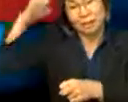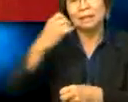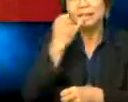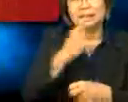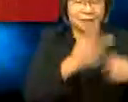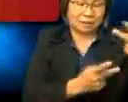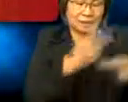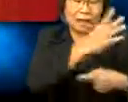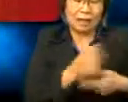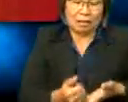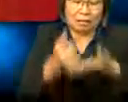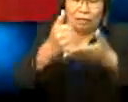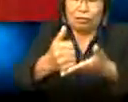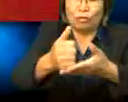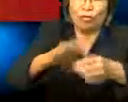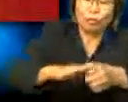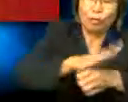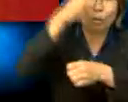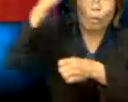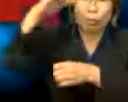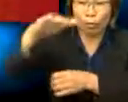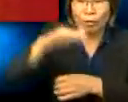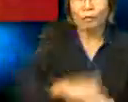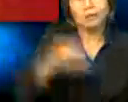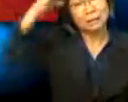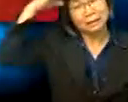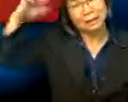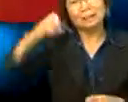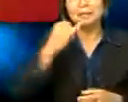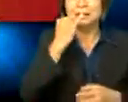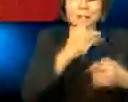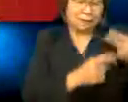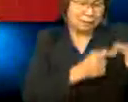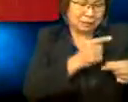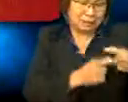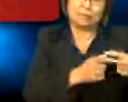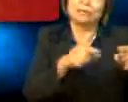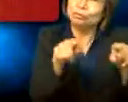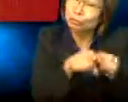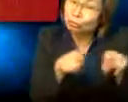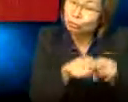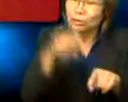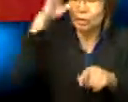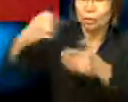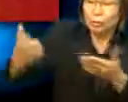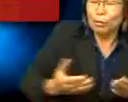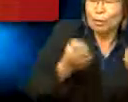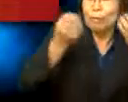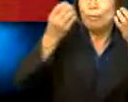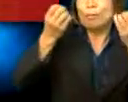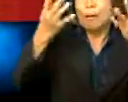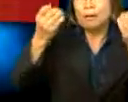and helpful boy. He is generous too. He brings many